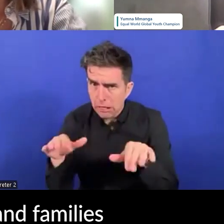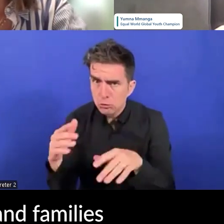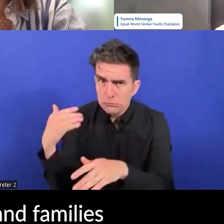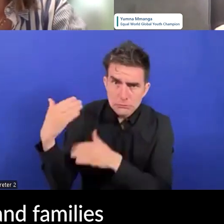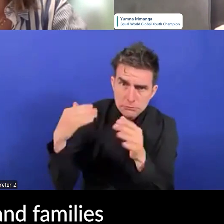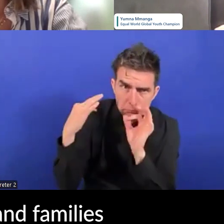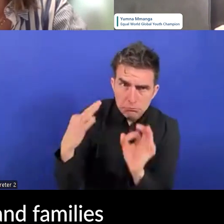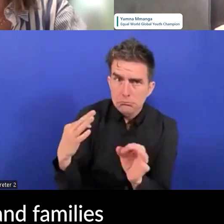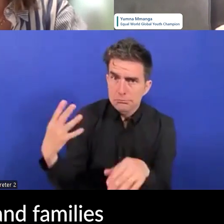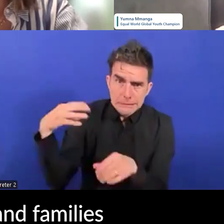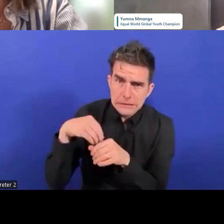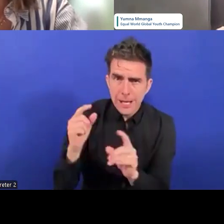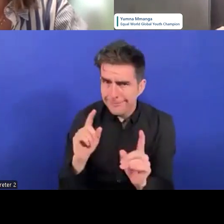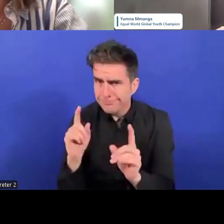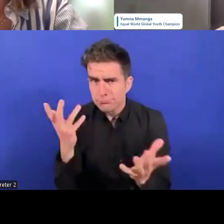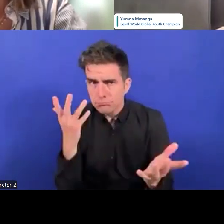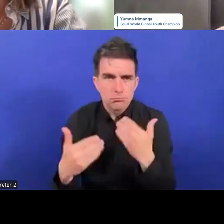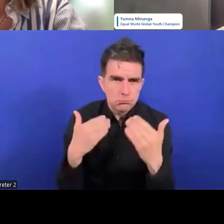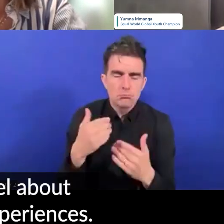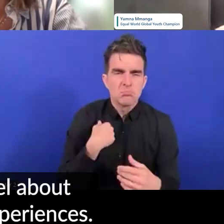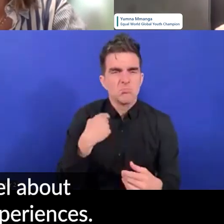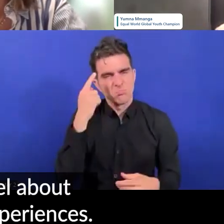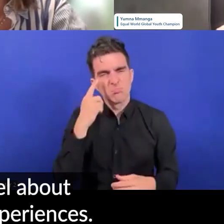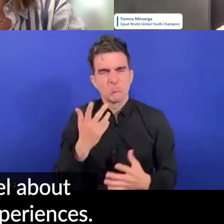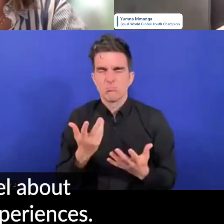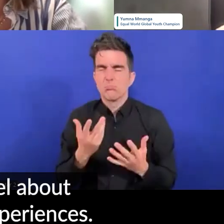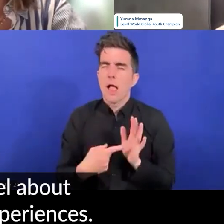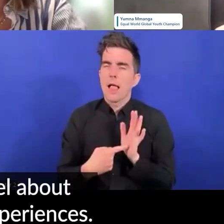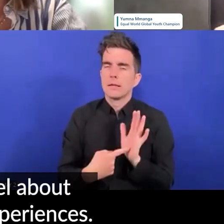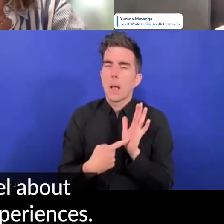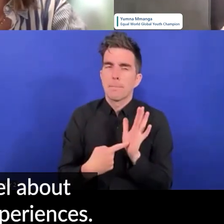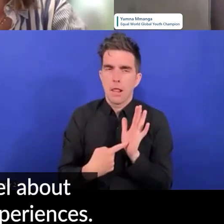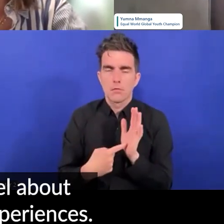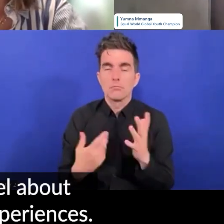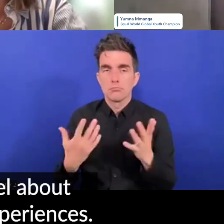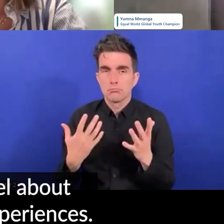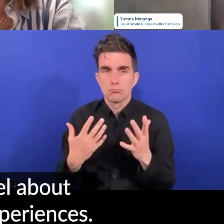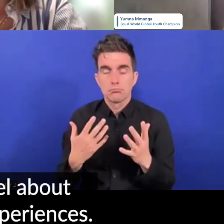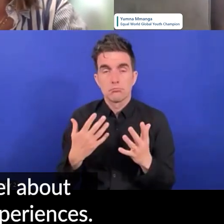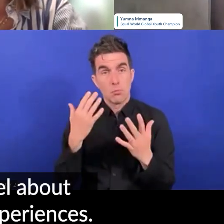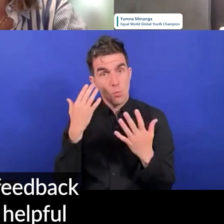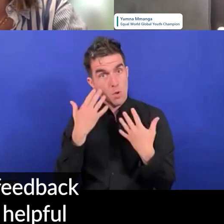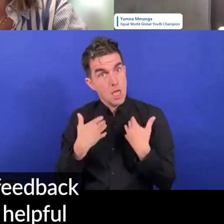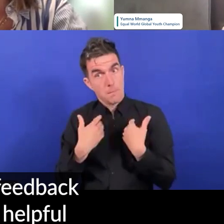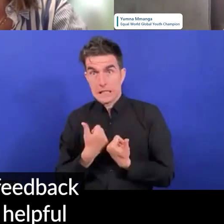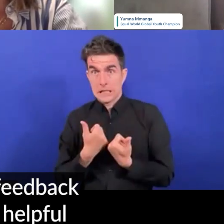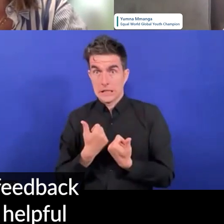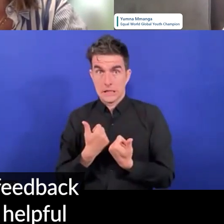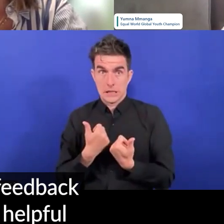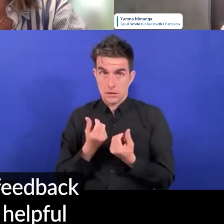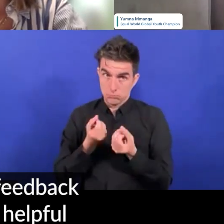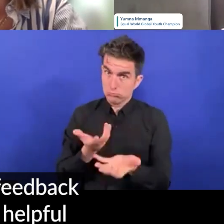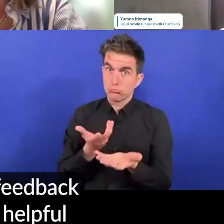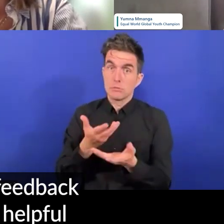to ask children and families how they feel about their school experiences. That